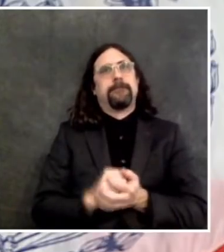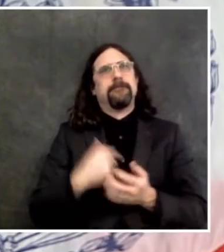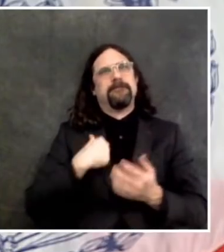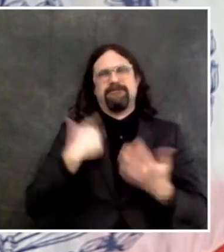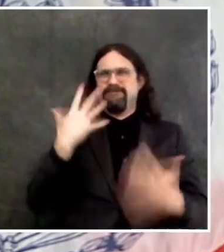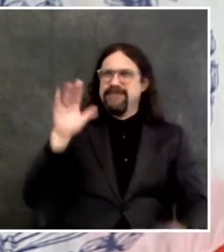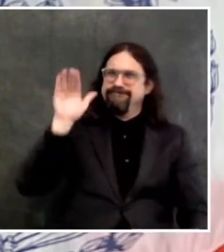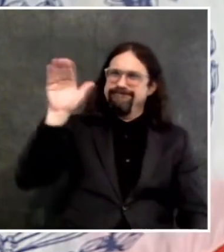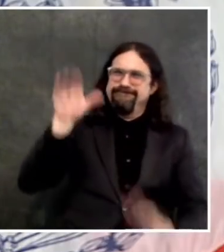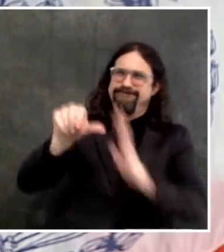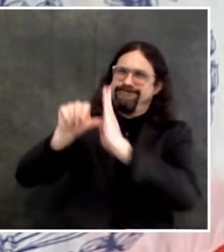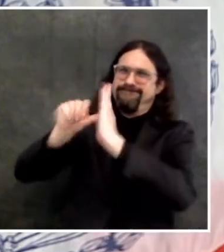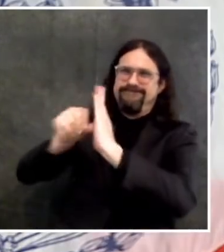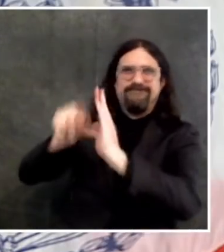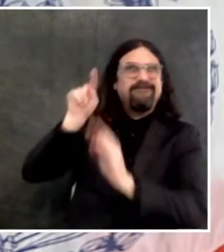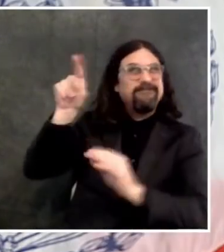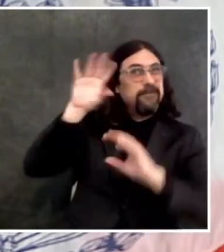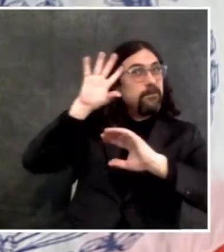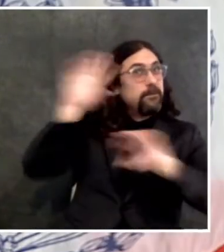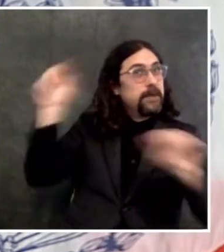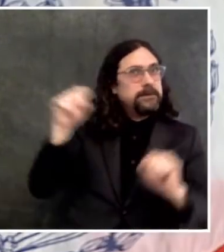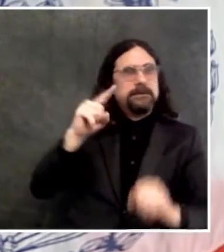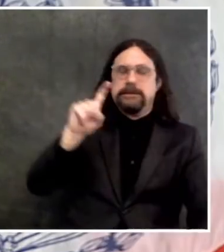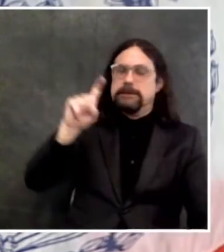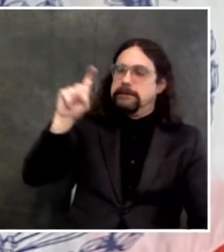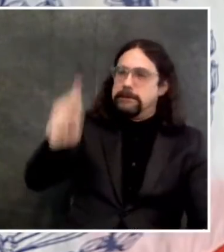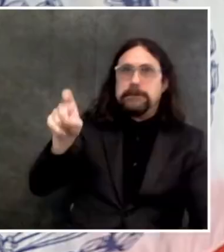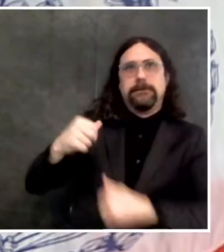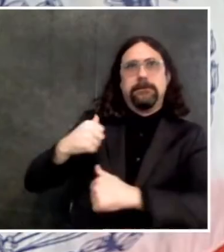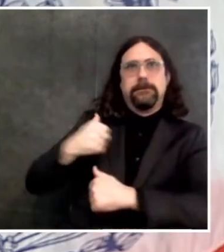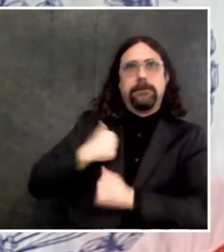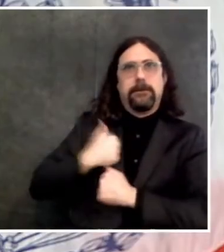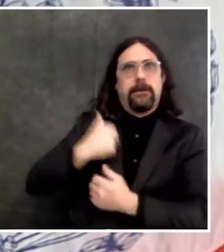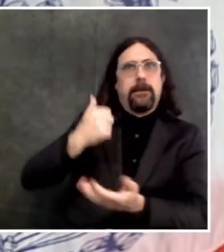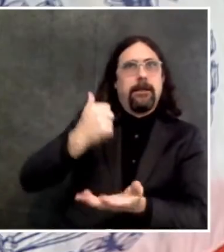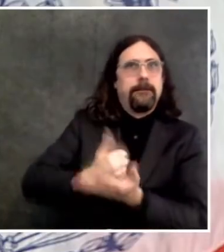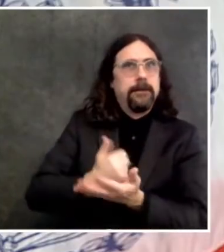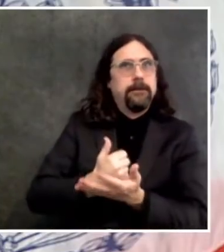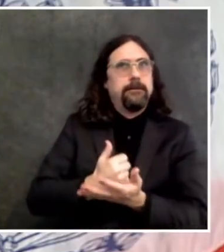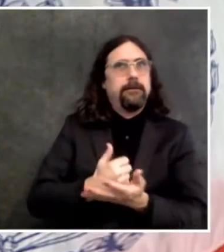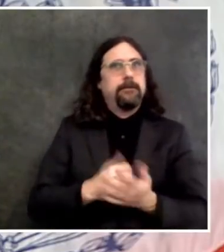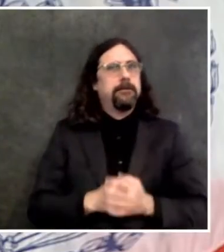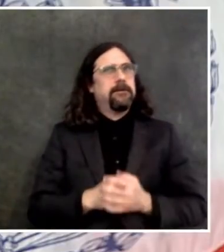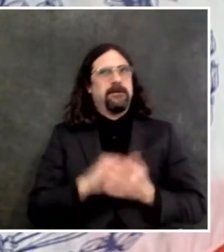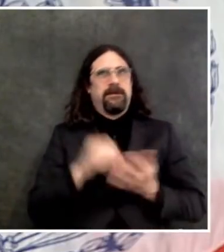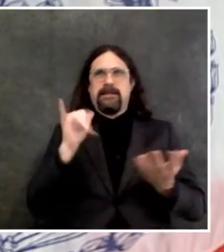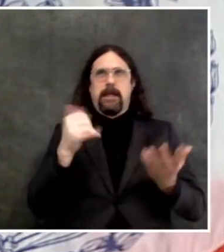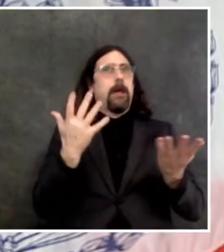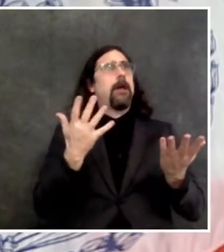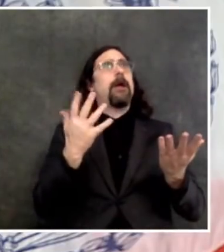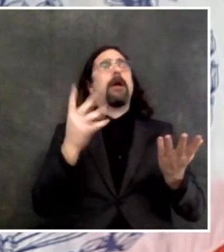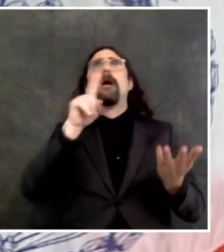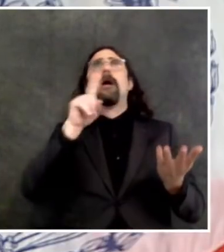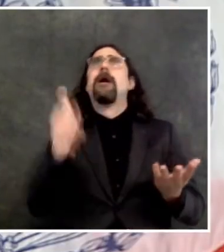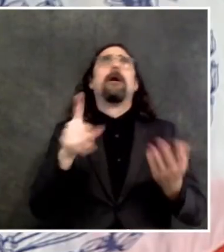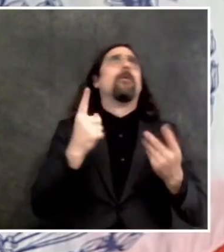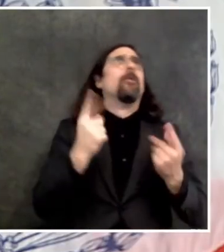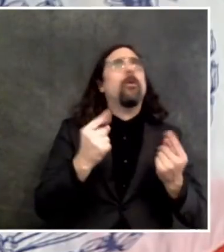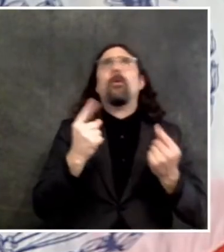is the only way we're all going to be able to get through this and save as many lives as possible, is to use the military much more deeply.